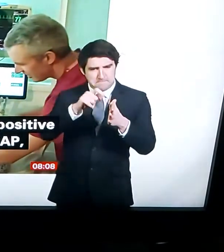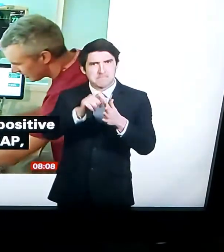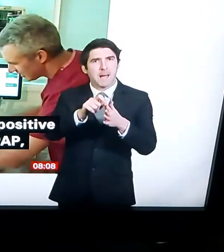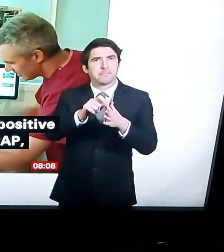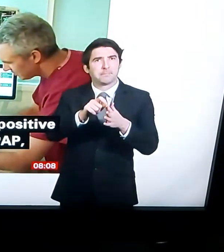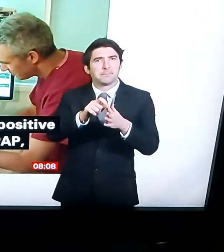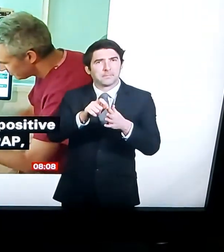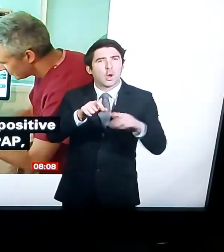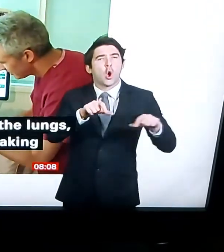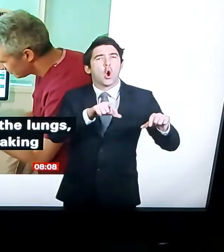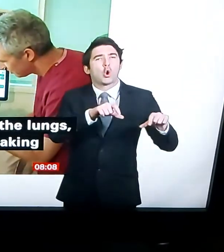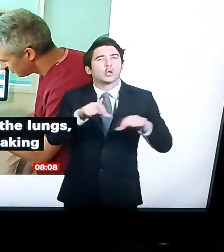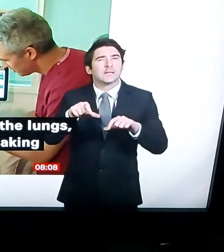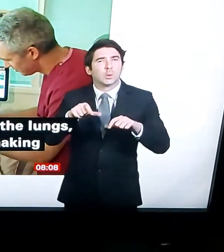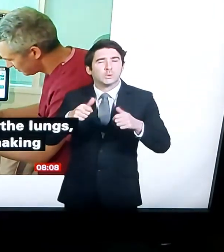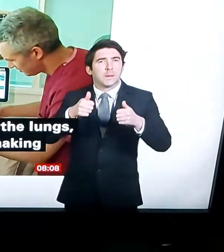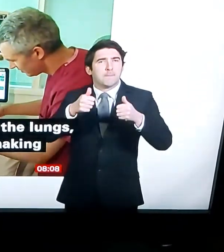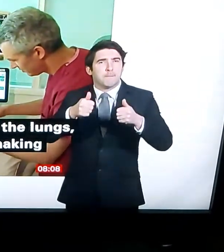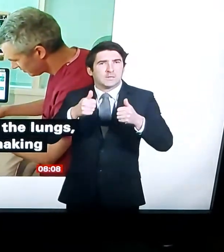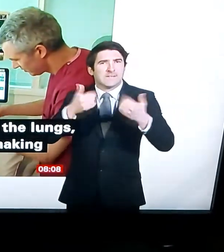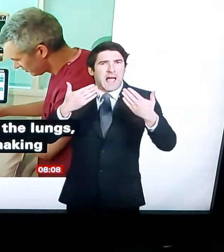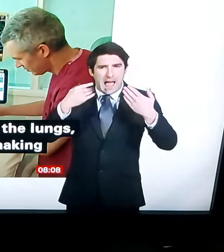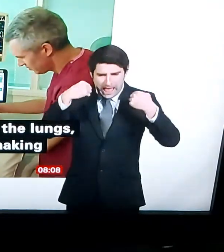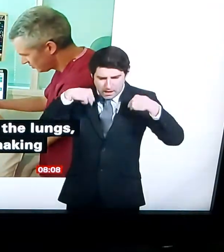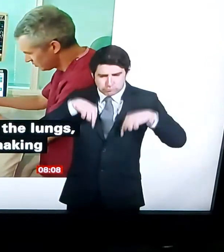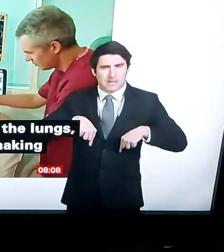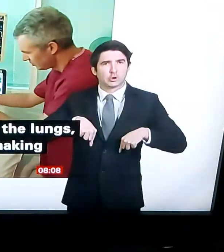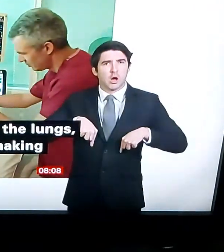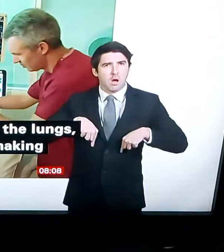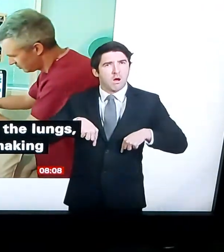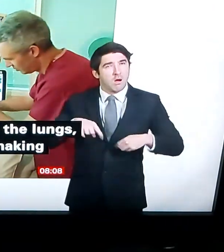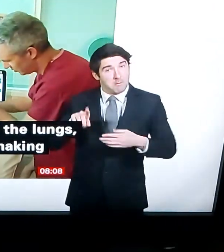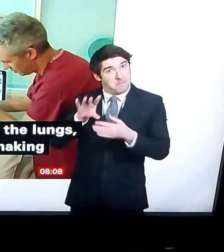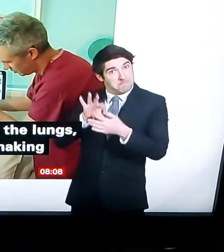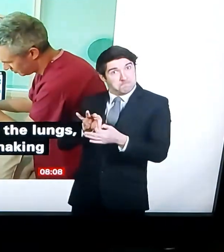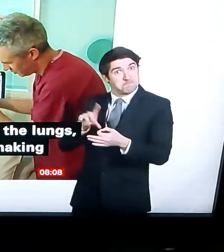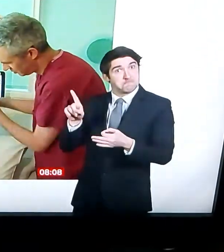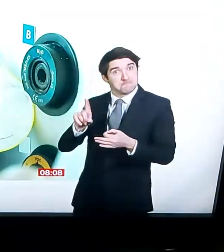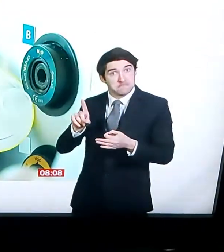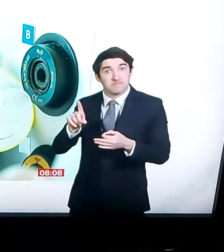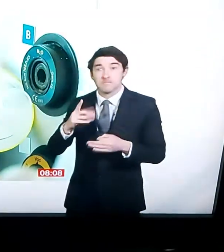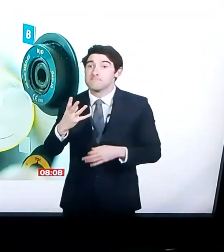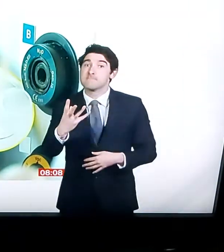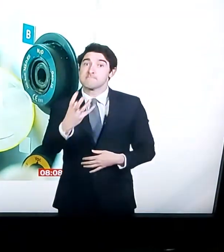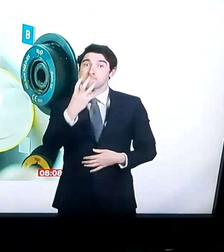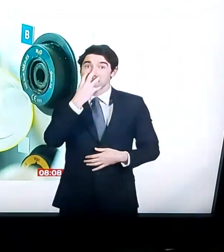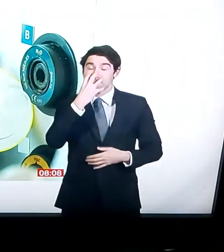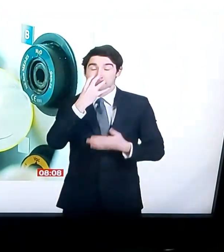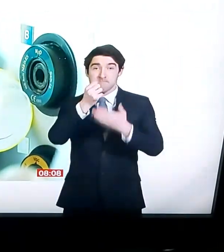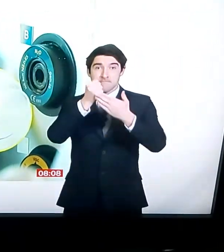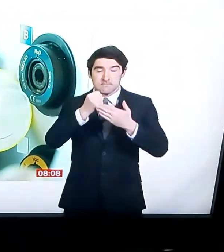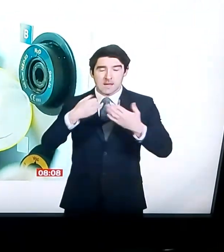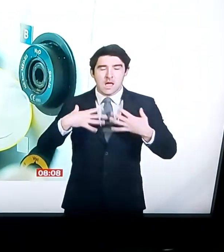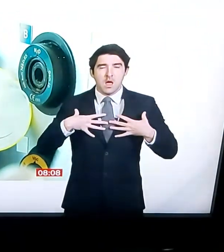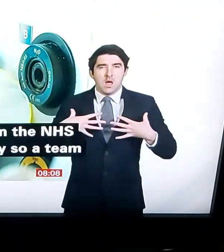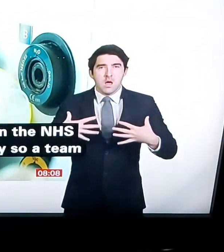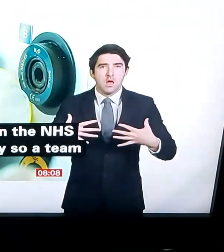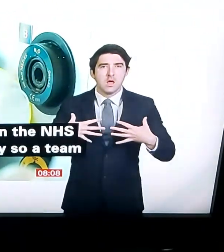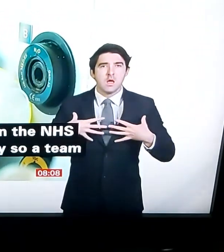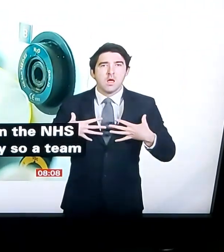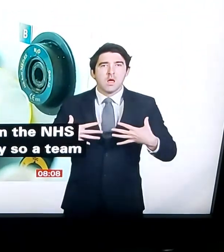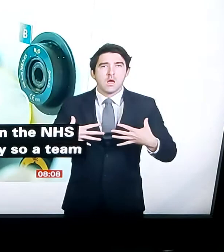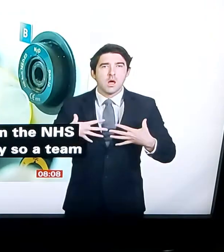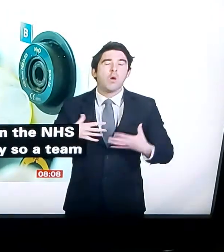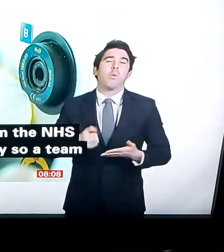pushes oxygen into the lungs, keeping them open, making it easier to breathe. They're already used in the NHS, but are in